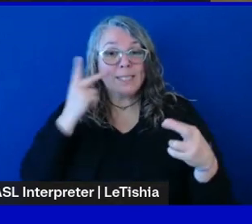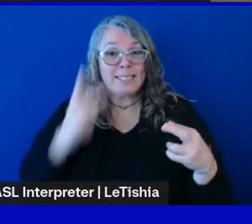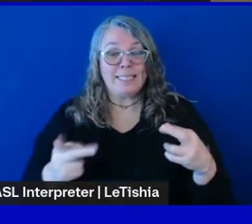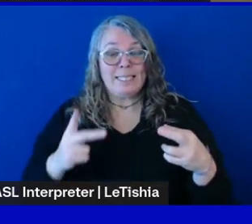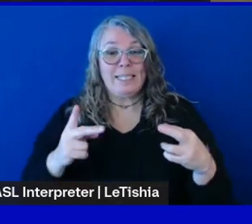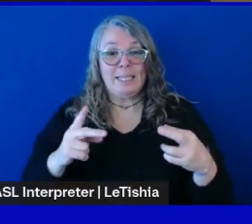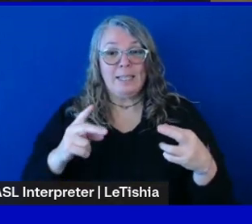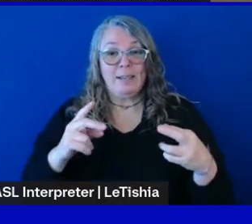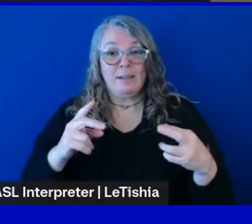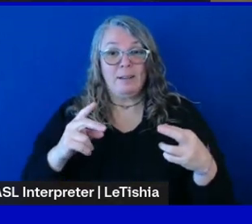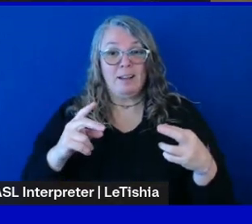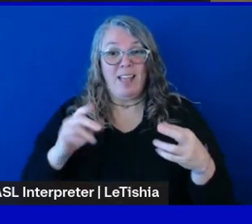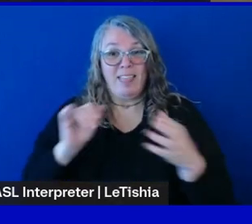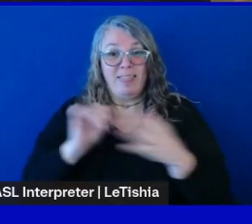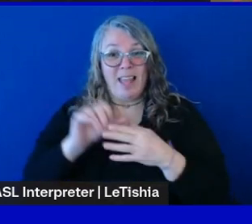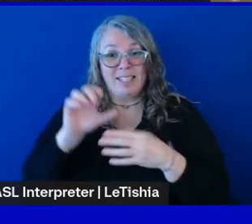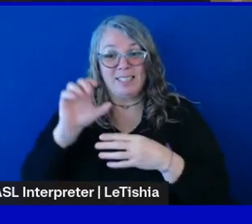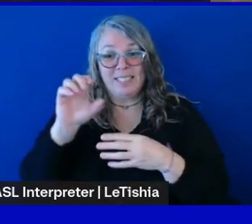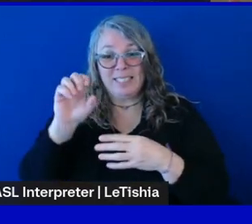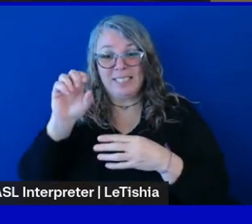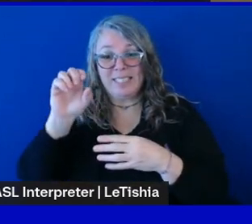is very similar.